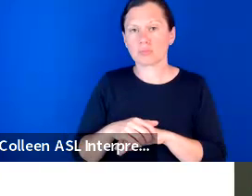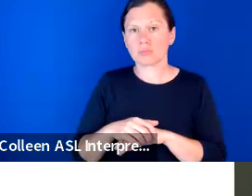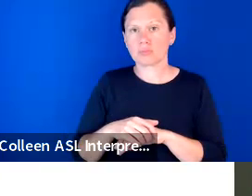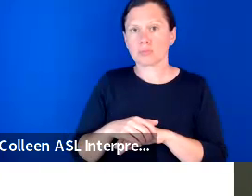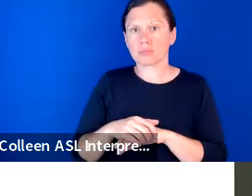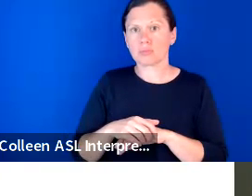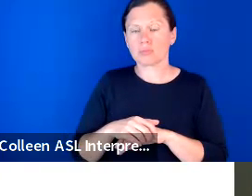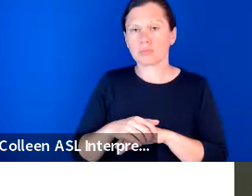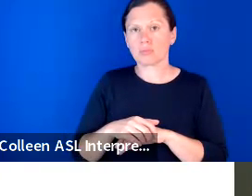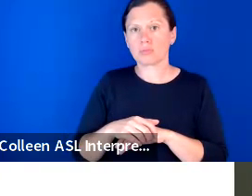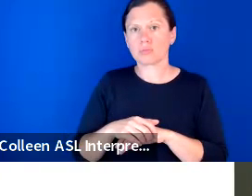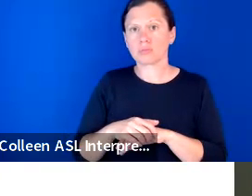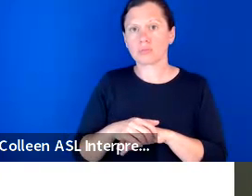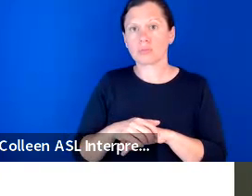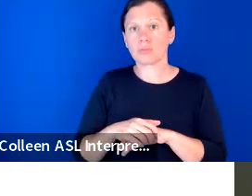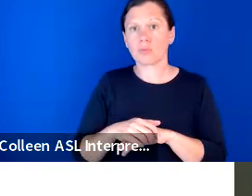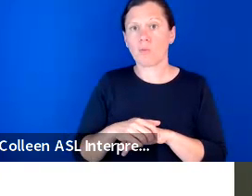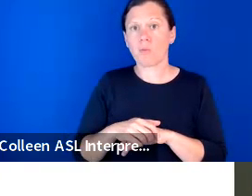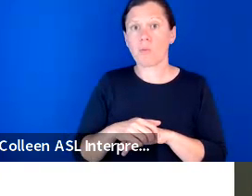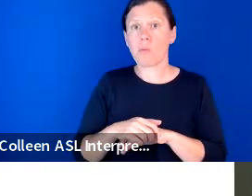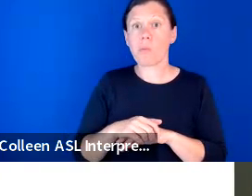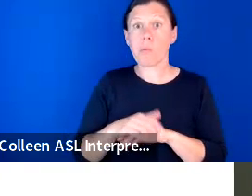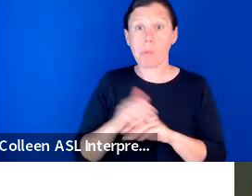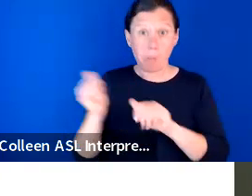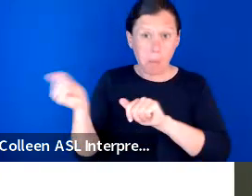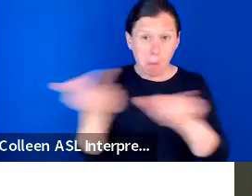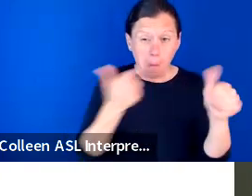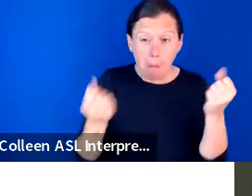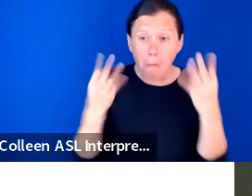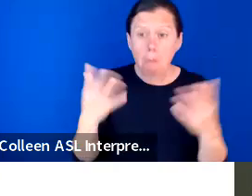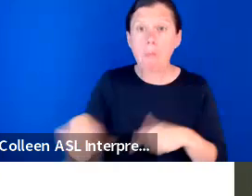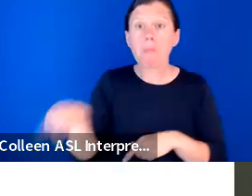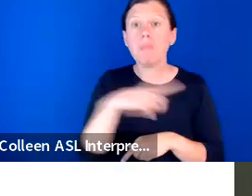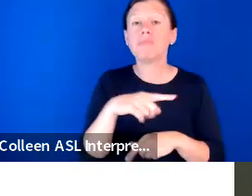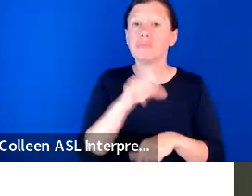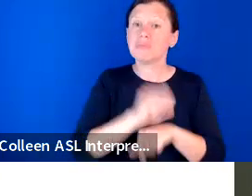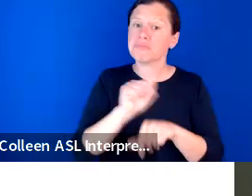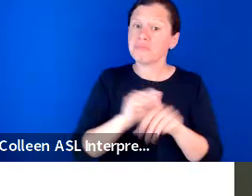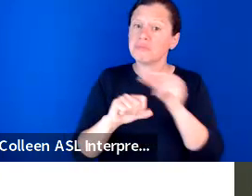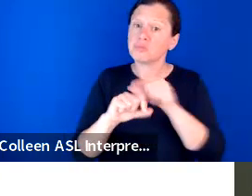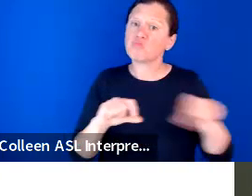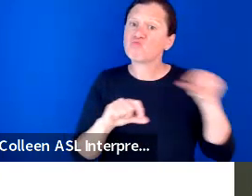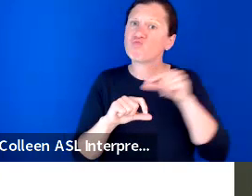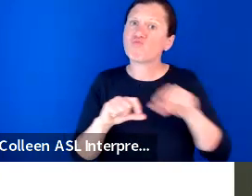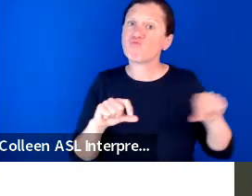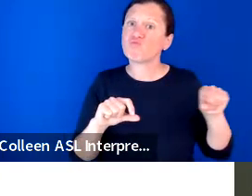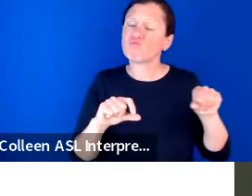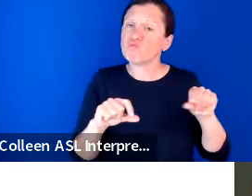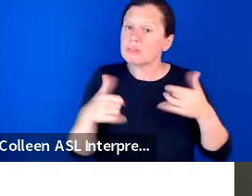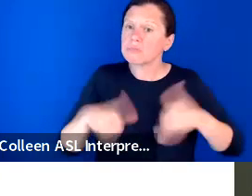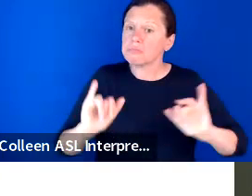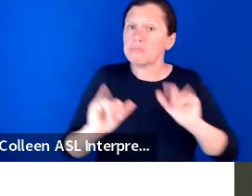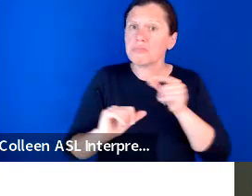Almost all workers are automatically contributing to WA Cares, but here's a breakdown of the